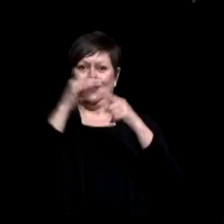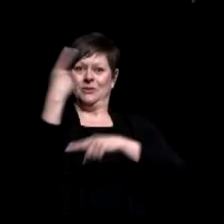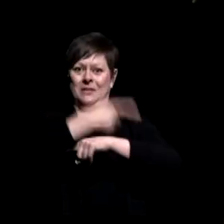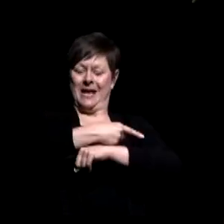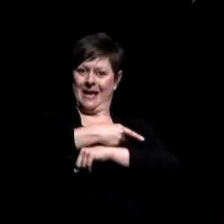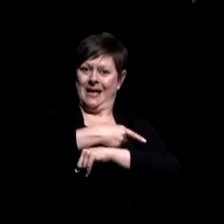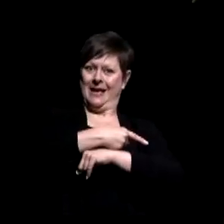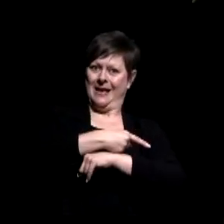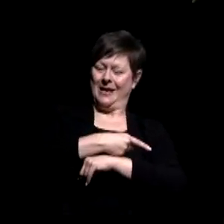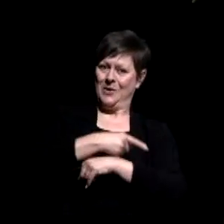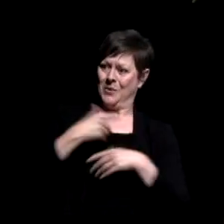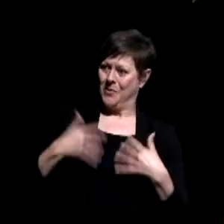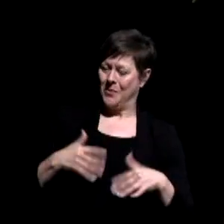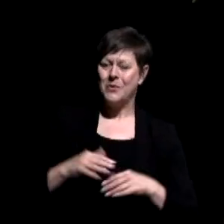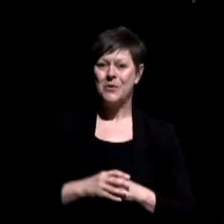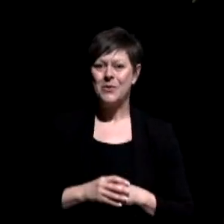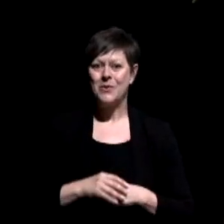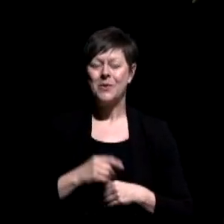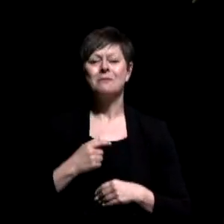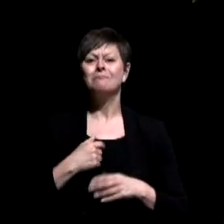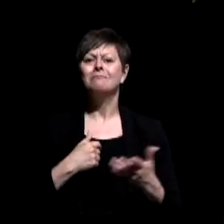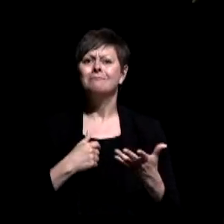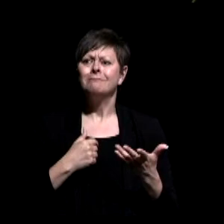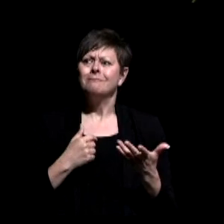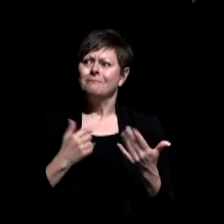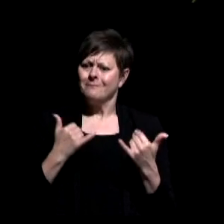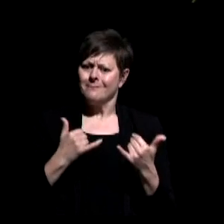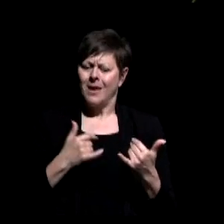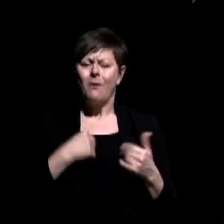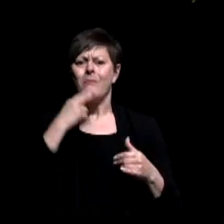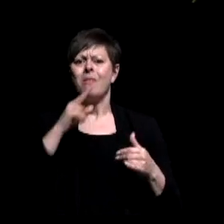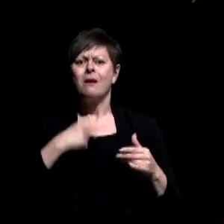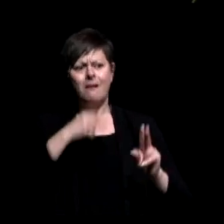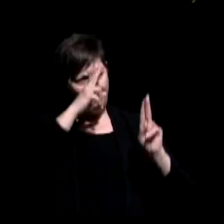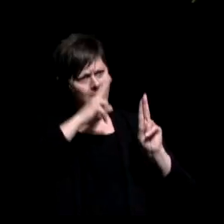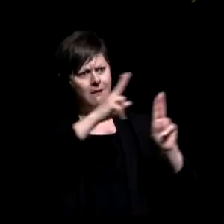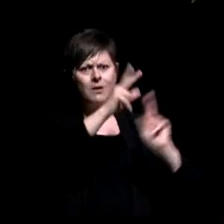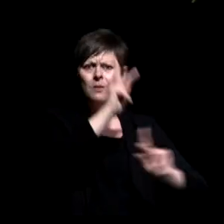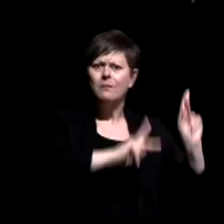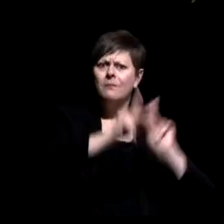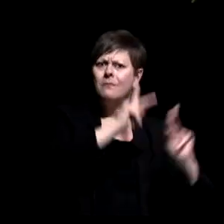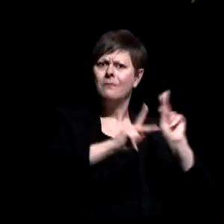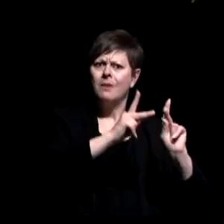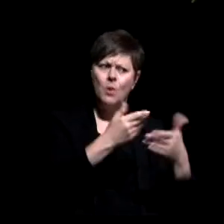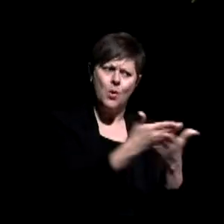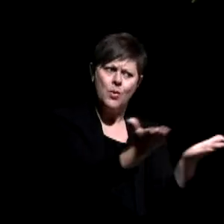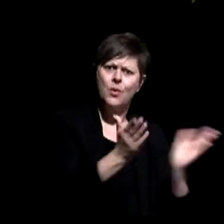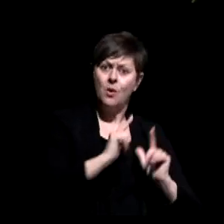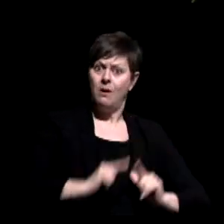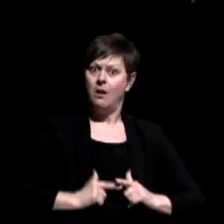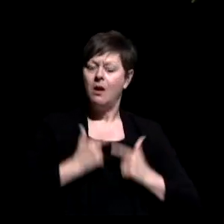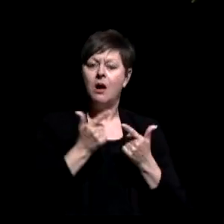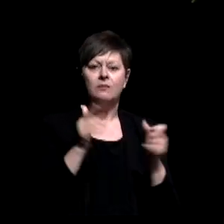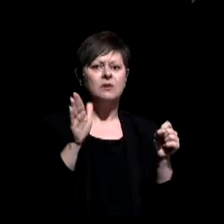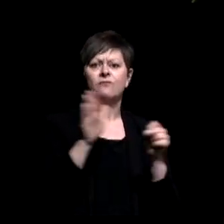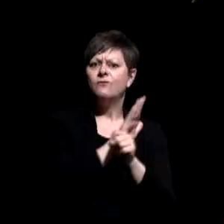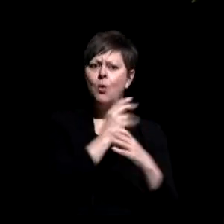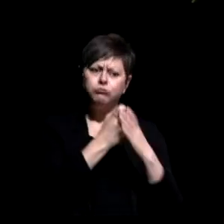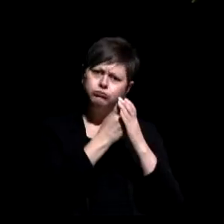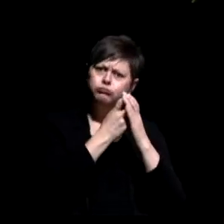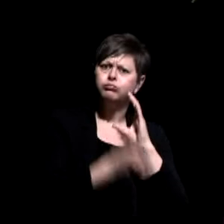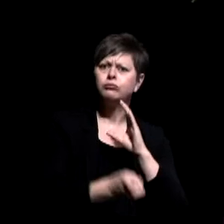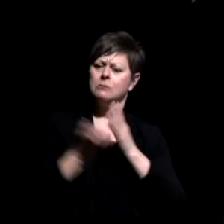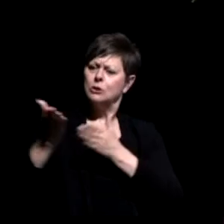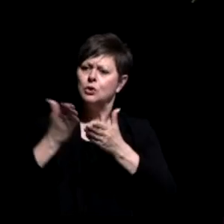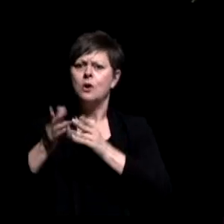think, to honor the people who put their lives, dedicate their lives to the service of the people of Newfoundland